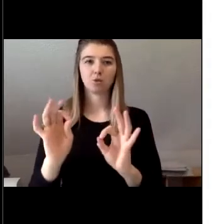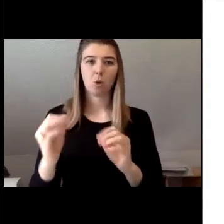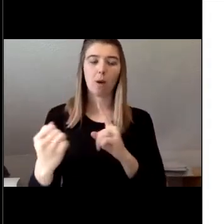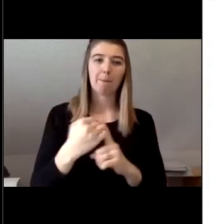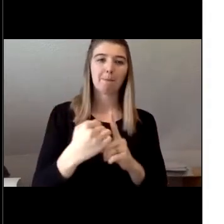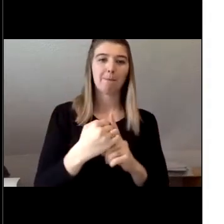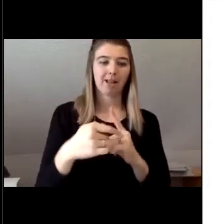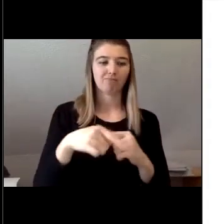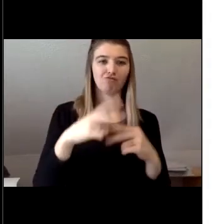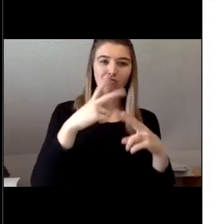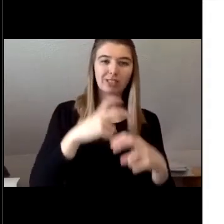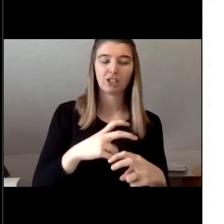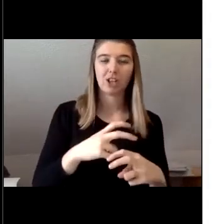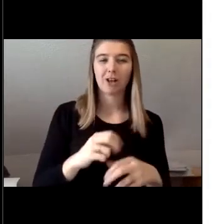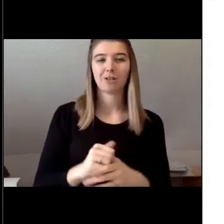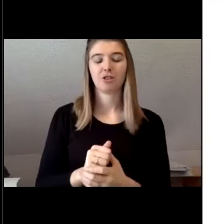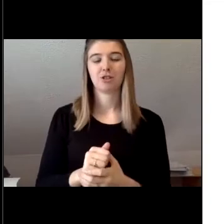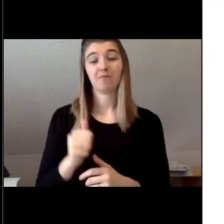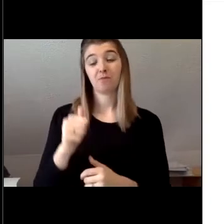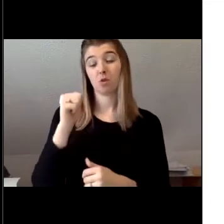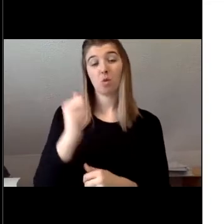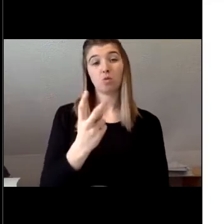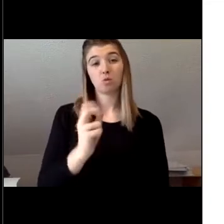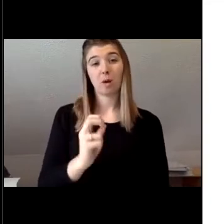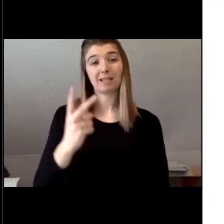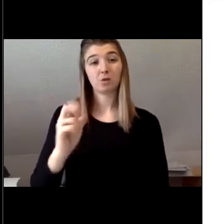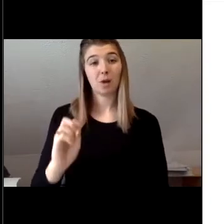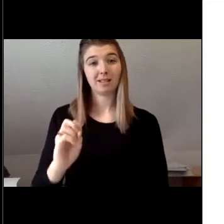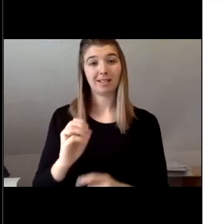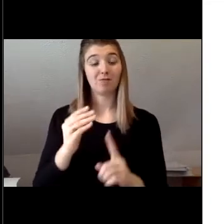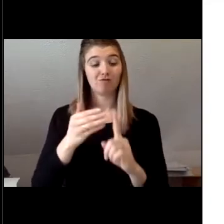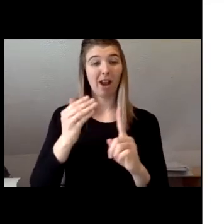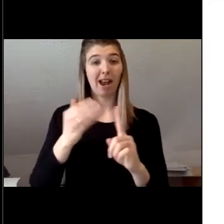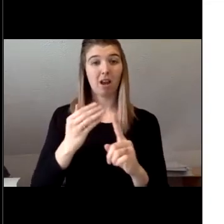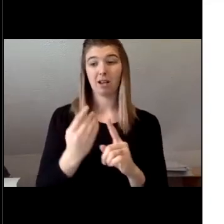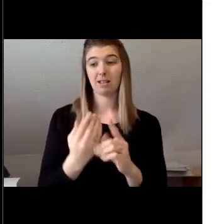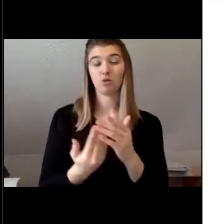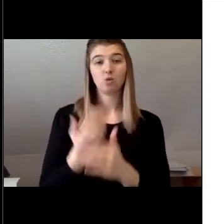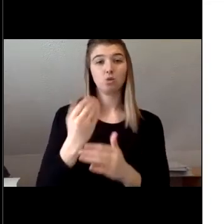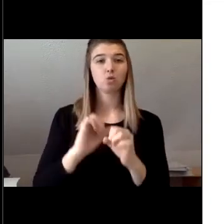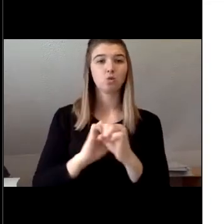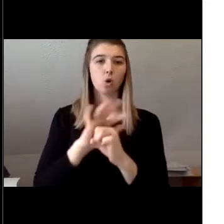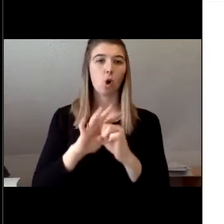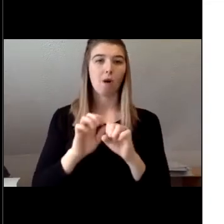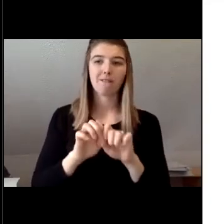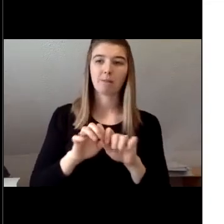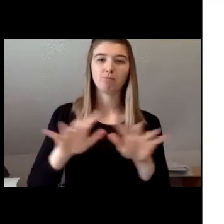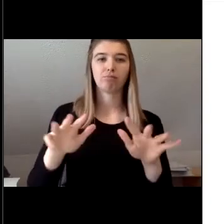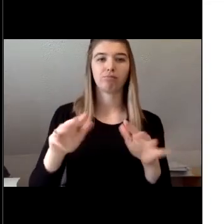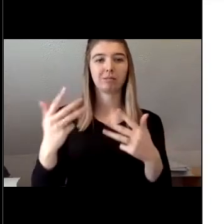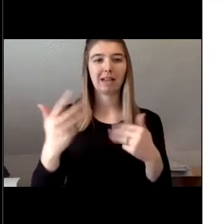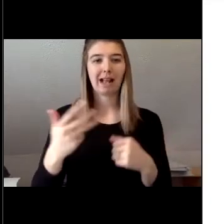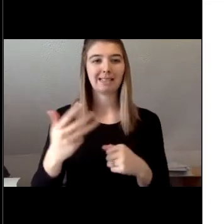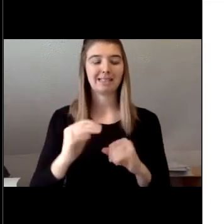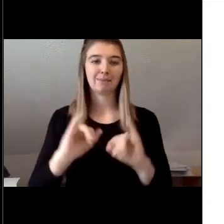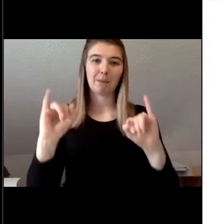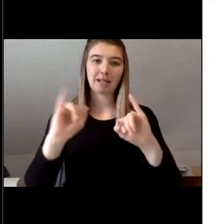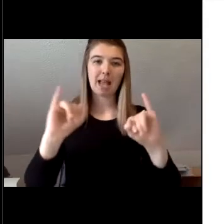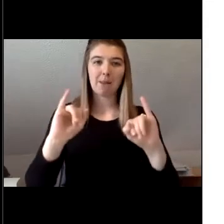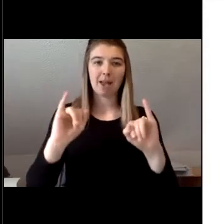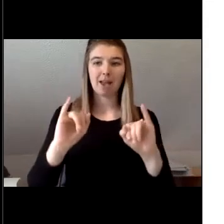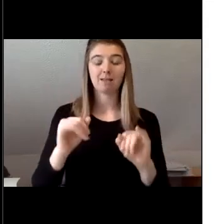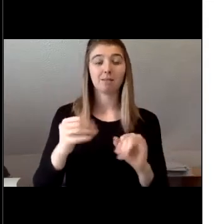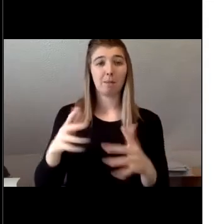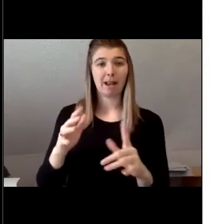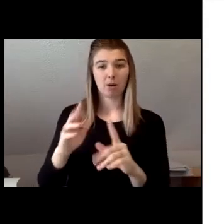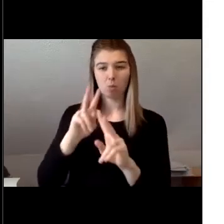guidelines to recognize the differential impact of the COVID-19 pandemic on researchers and students, and to guide applicants and